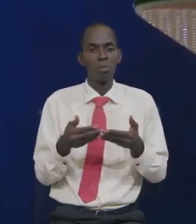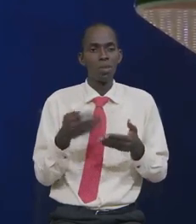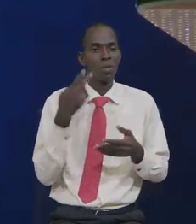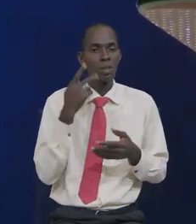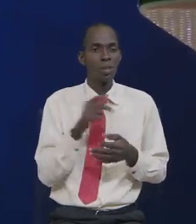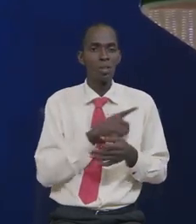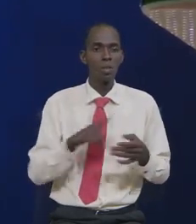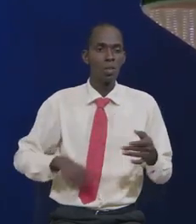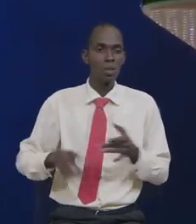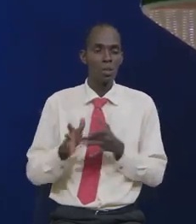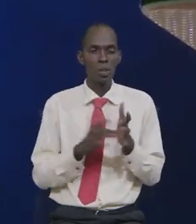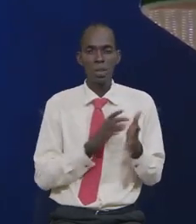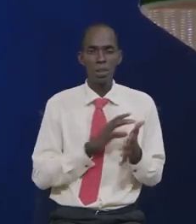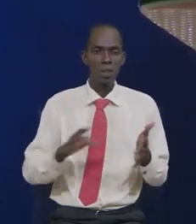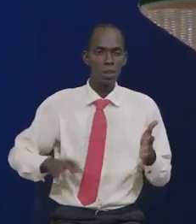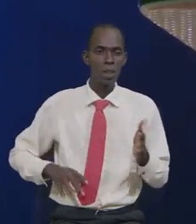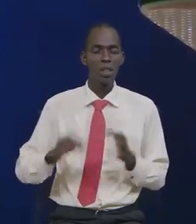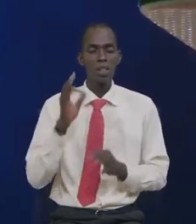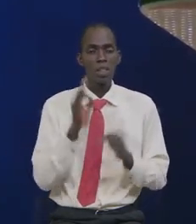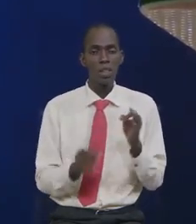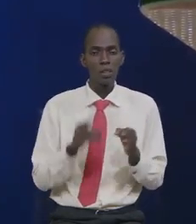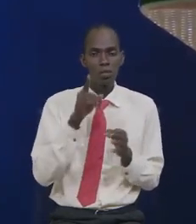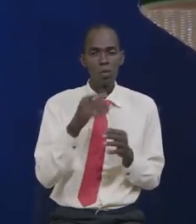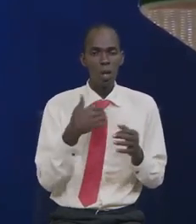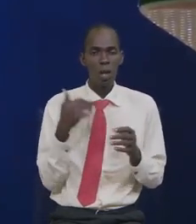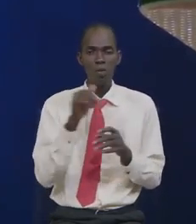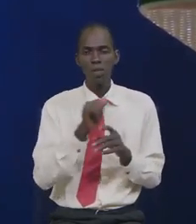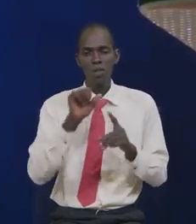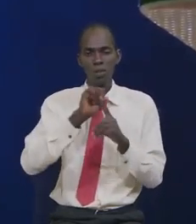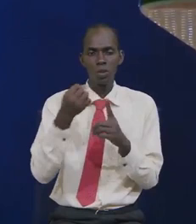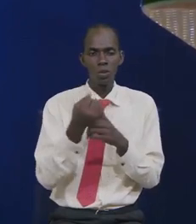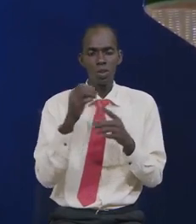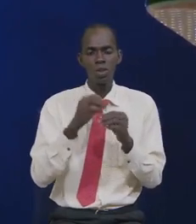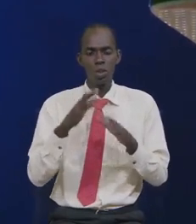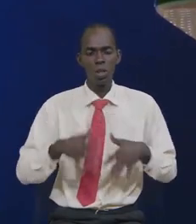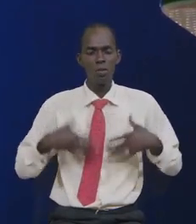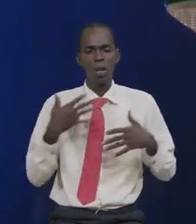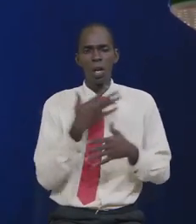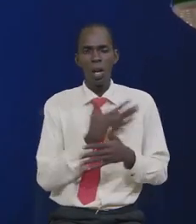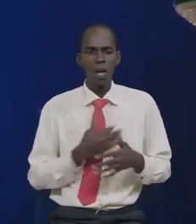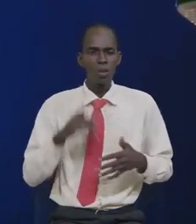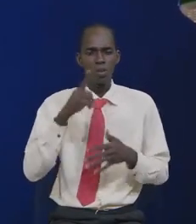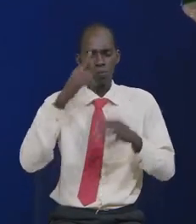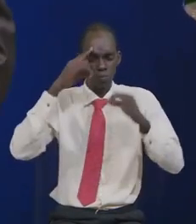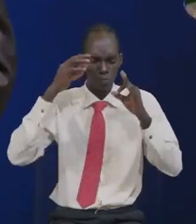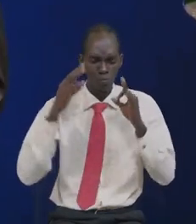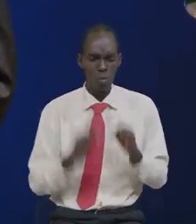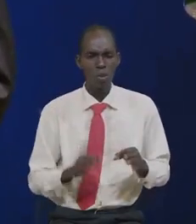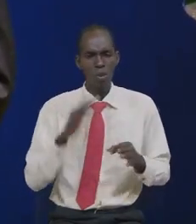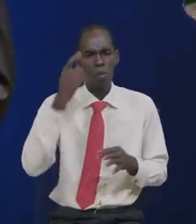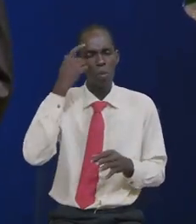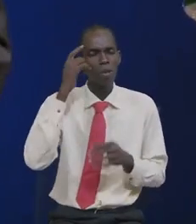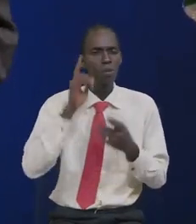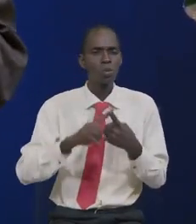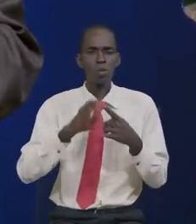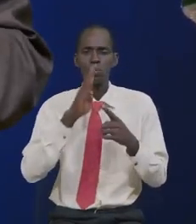your life, if you make your heart, your mind, the eyes of your heart to center on the king